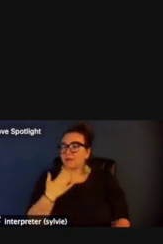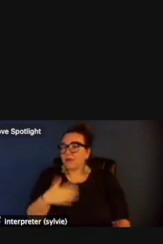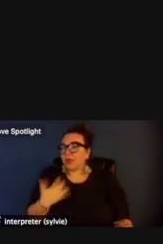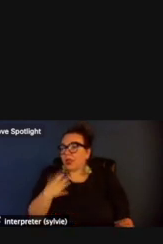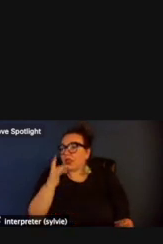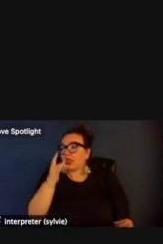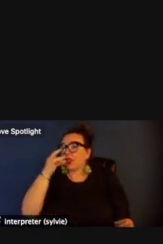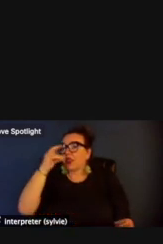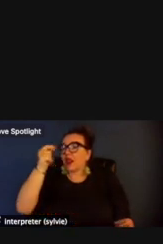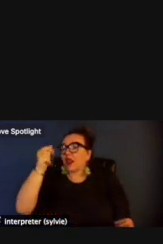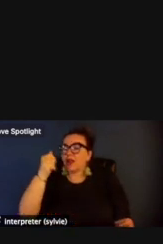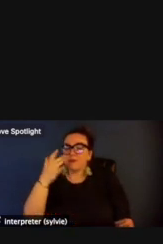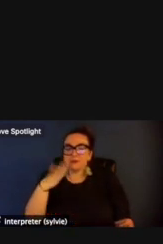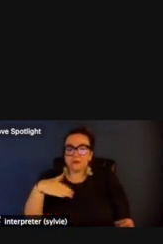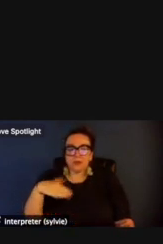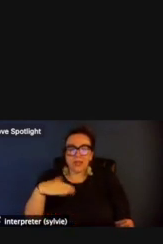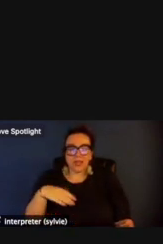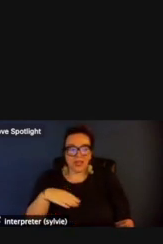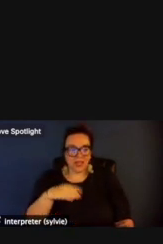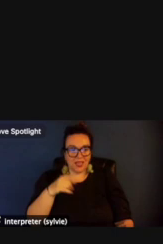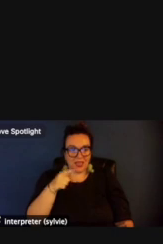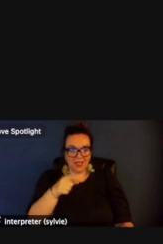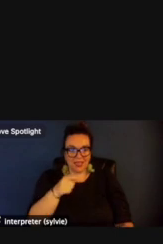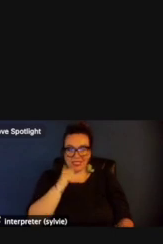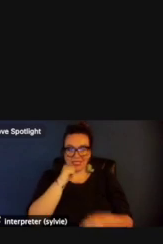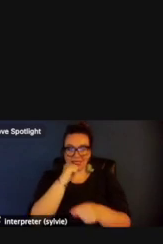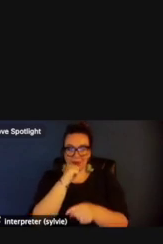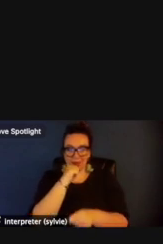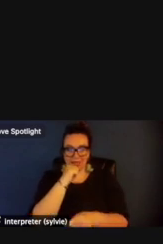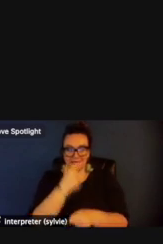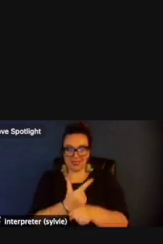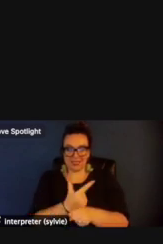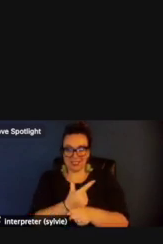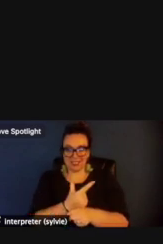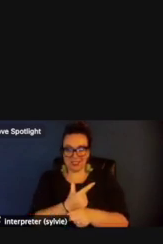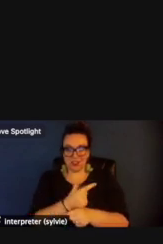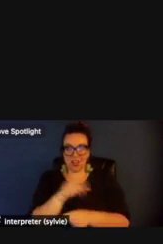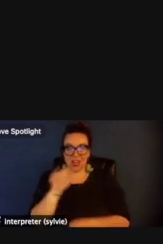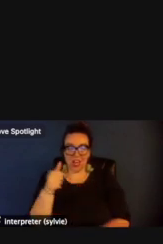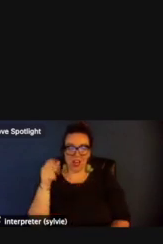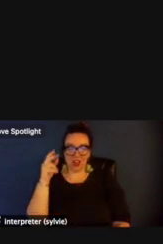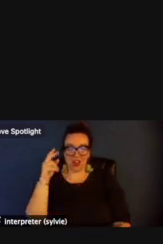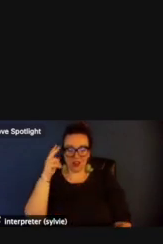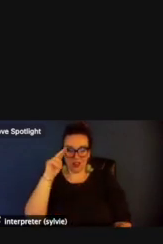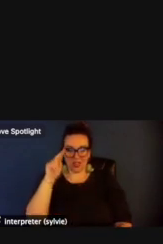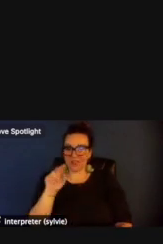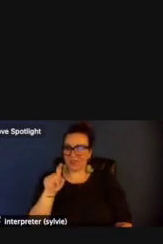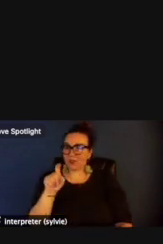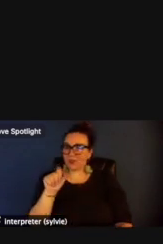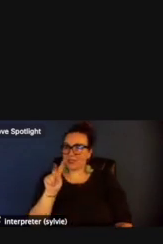fabulous. This is my sister and my other nephew, Xavier. And we were there